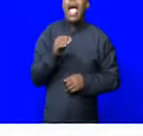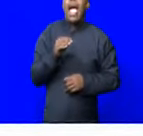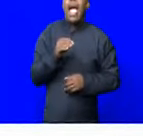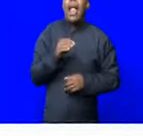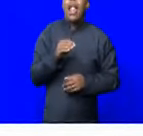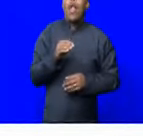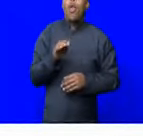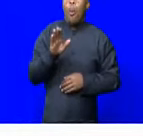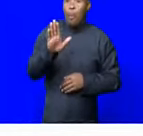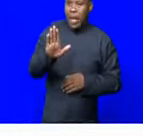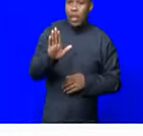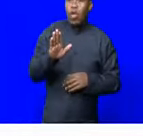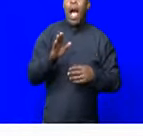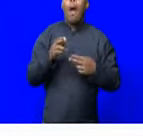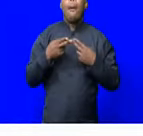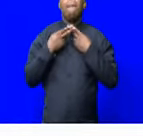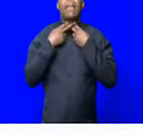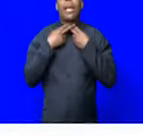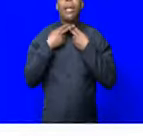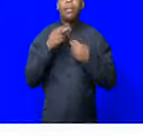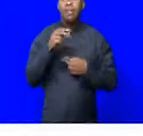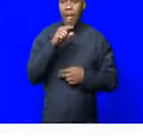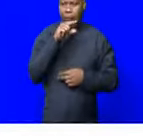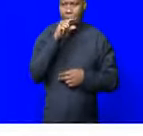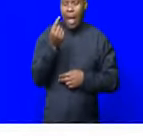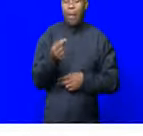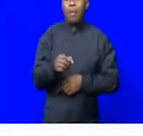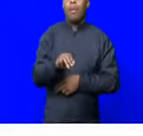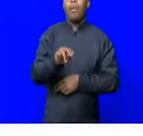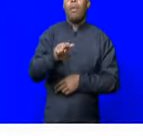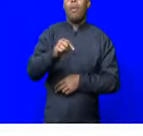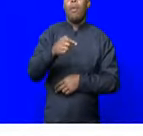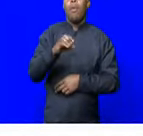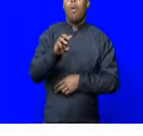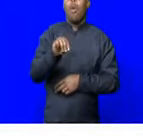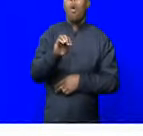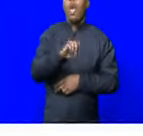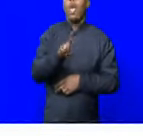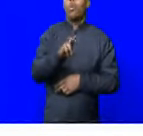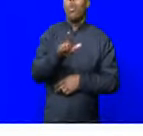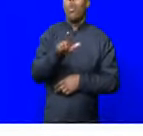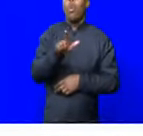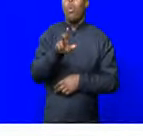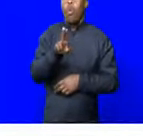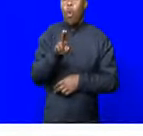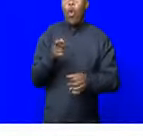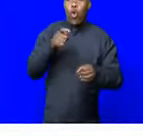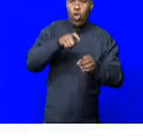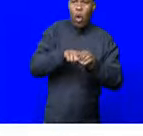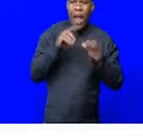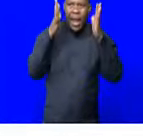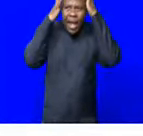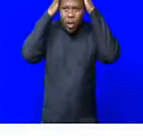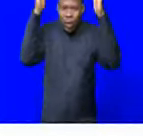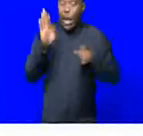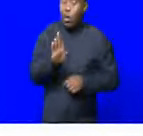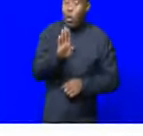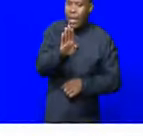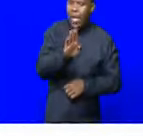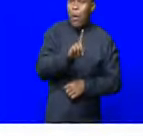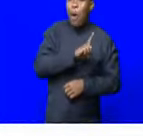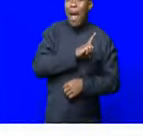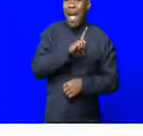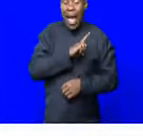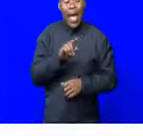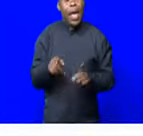the Gazette that has declared Mr. Celimpilo Hlabeyakhe Sicelo Mngomezulu undesirable and a prohibited immigrant in the